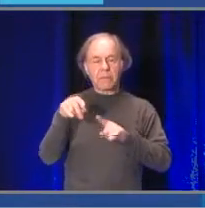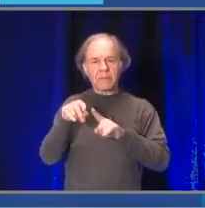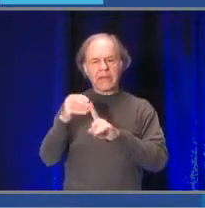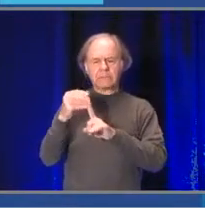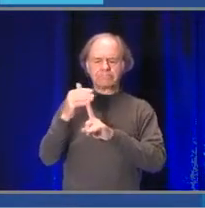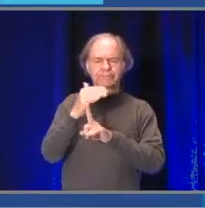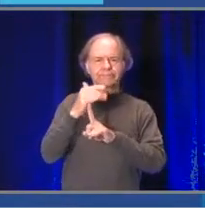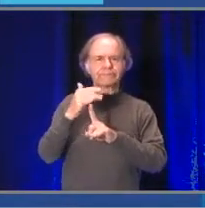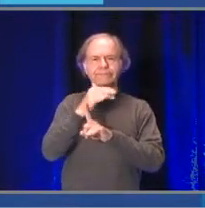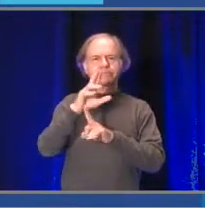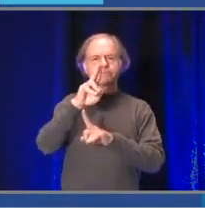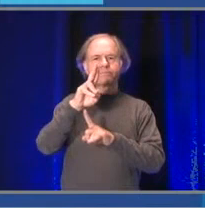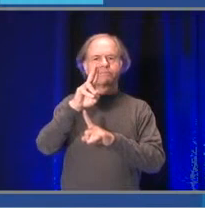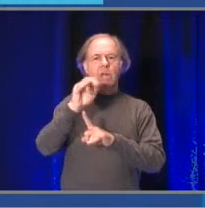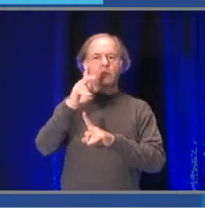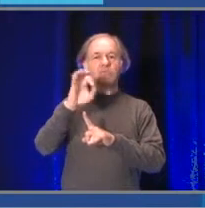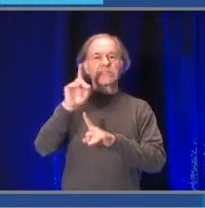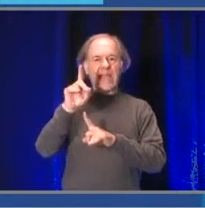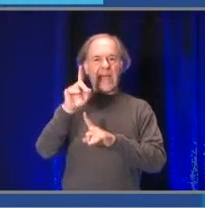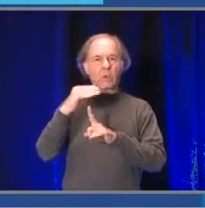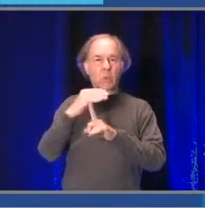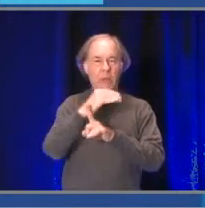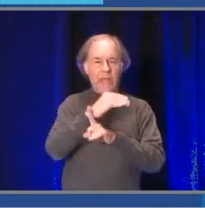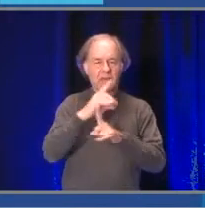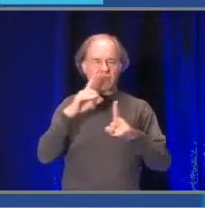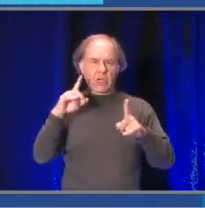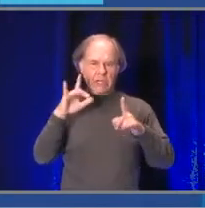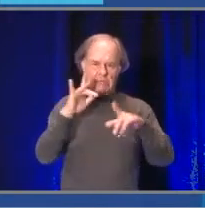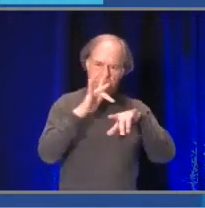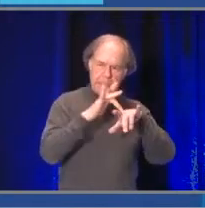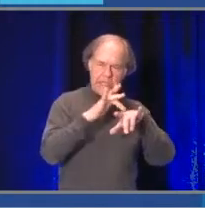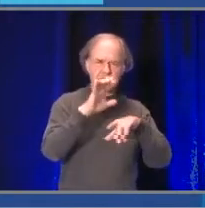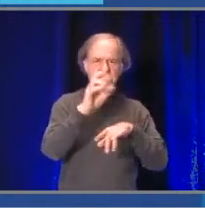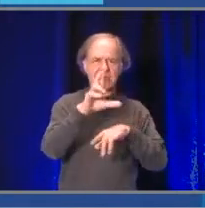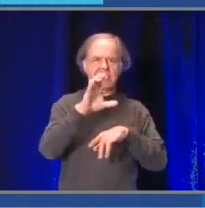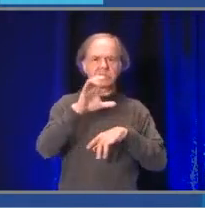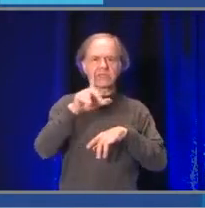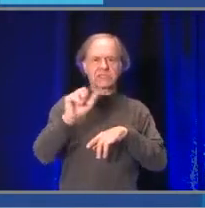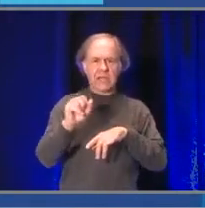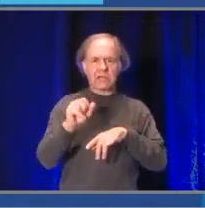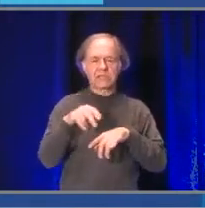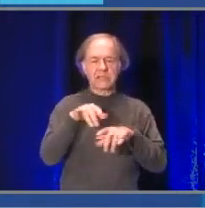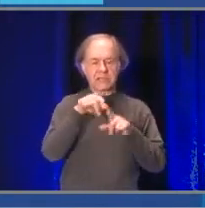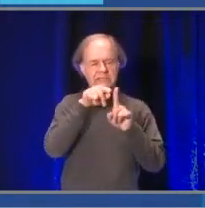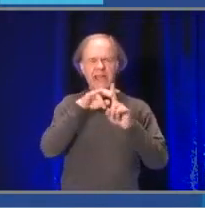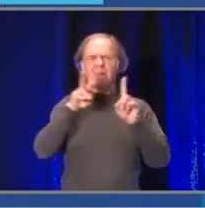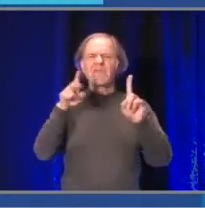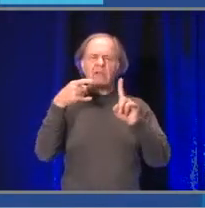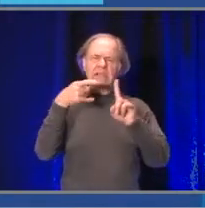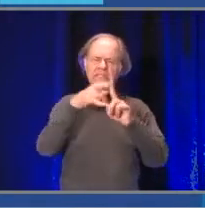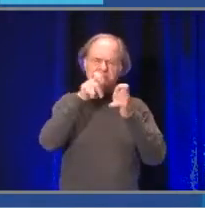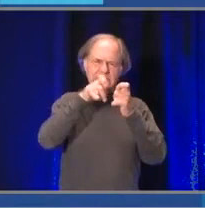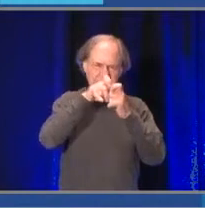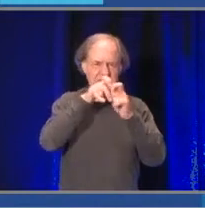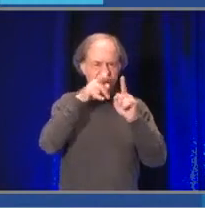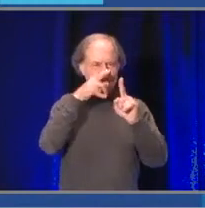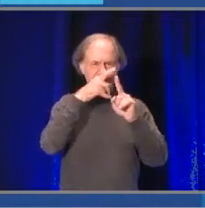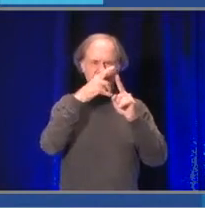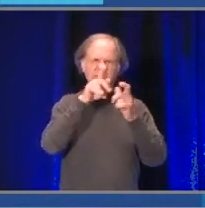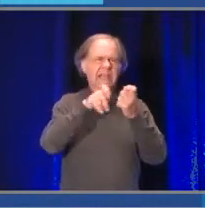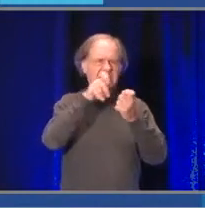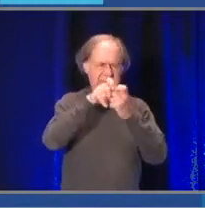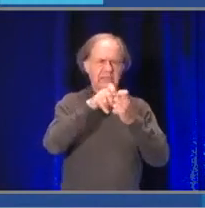which go directly to the cancer cells, and we can treat that area specifically